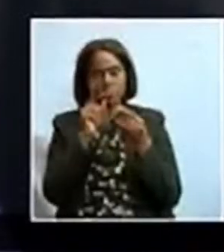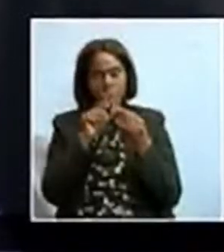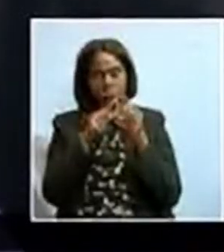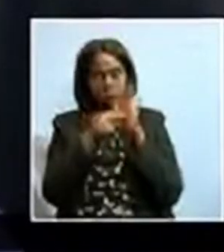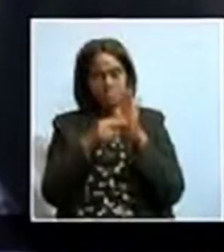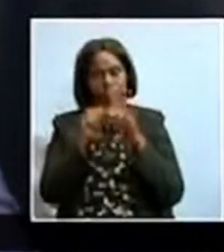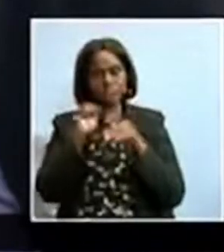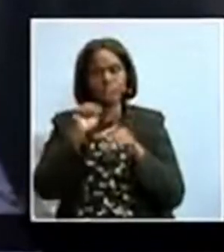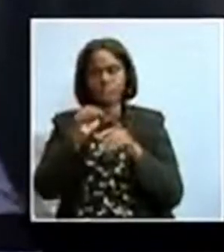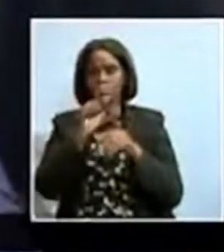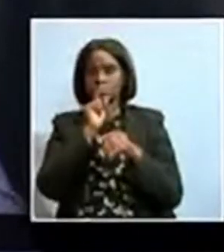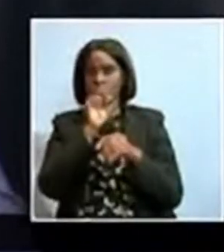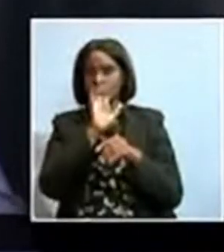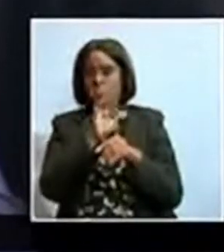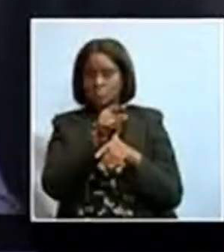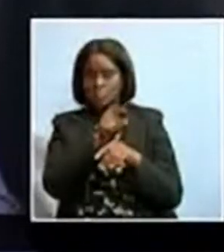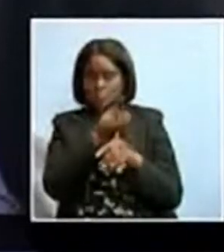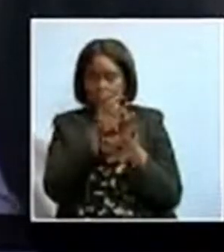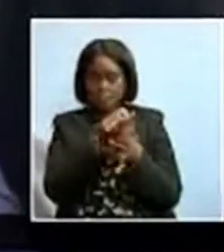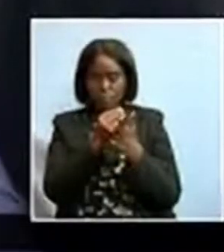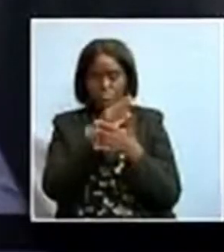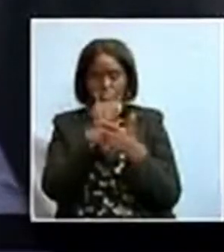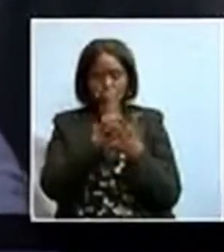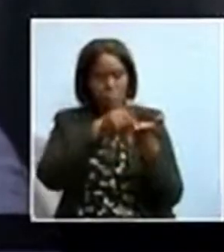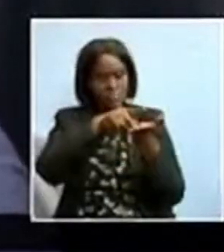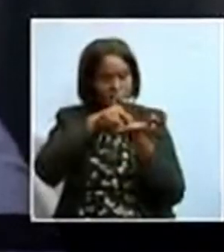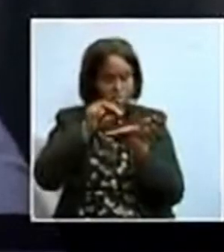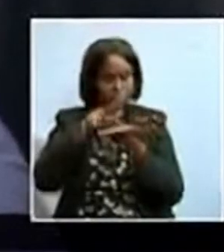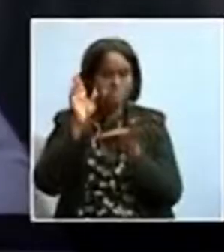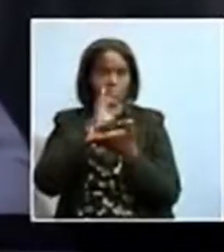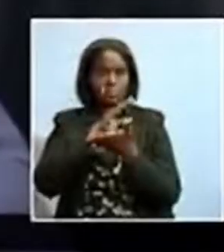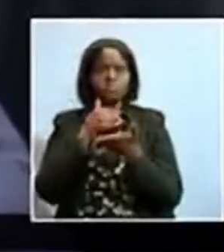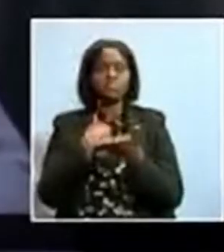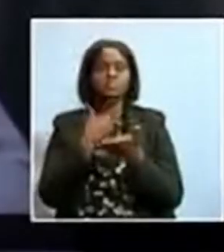that indeed these funds were paid.